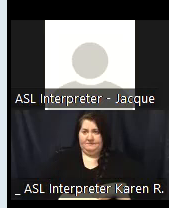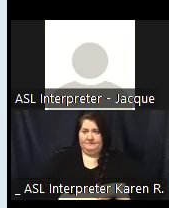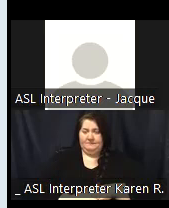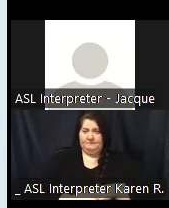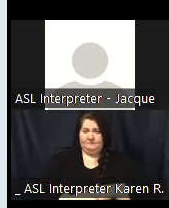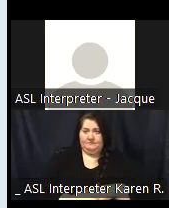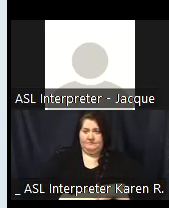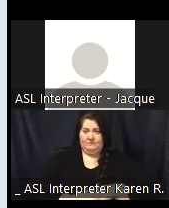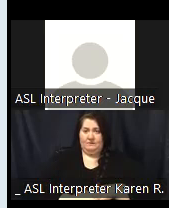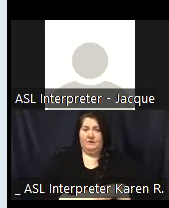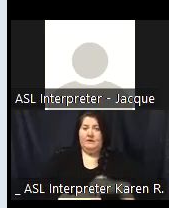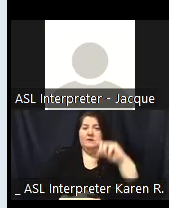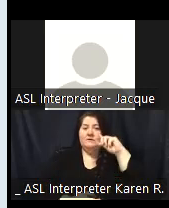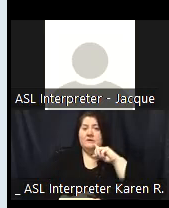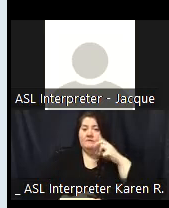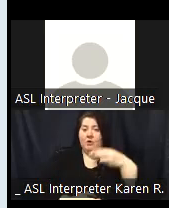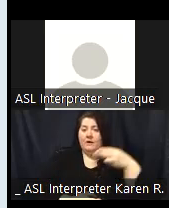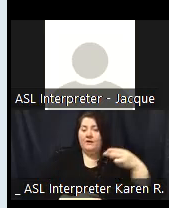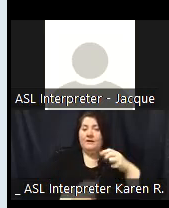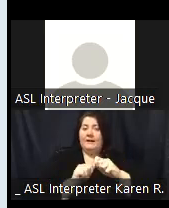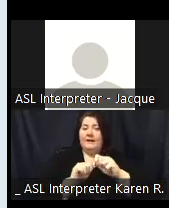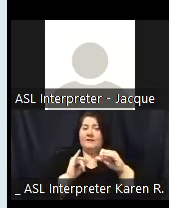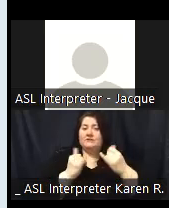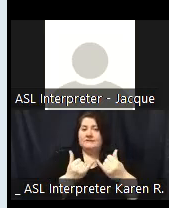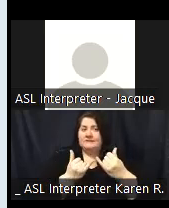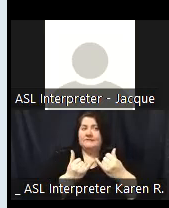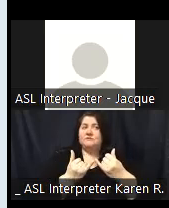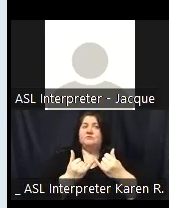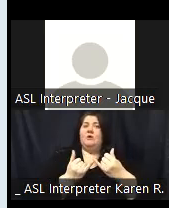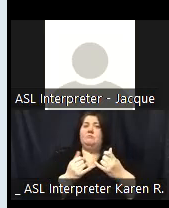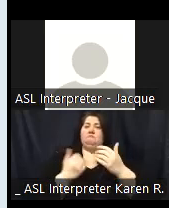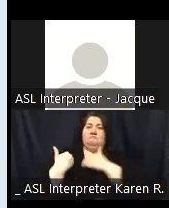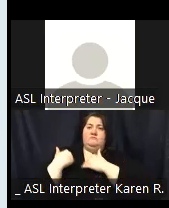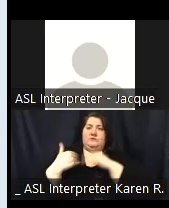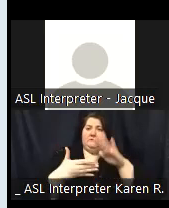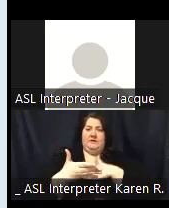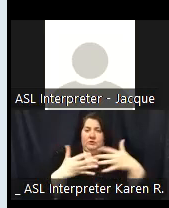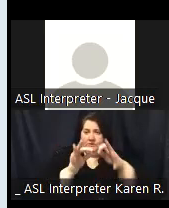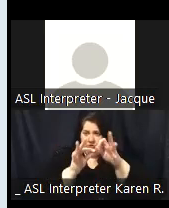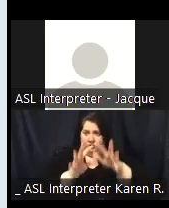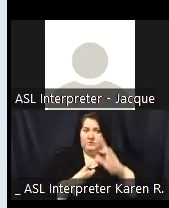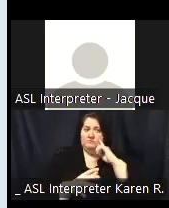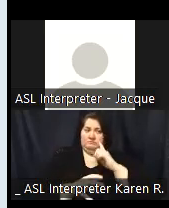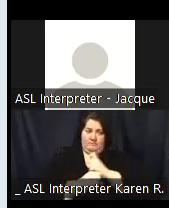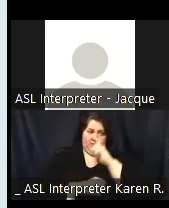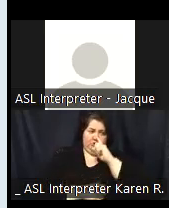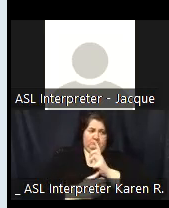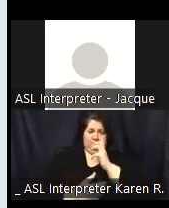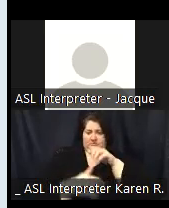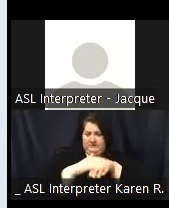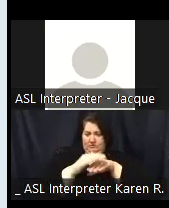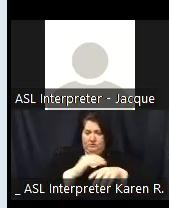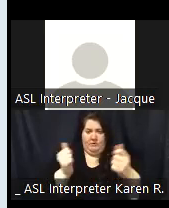Deaf and hard of hearing agencies are responsible for scheduling interpreters to ensure accessibility to ESIT